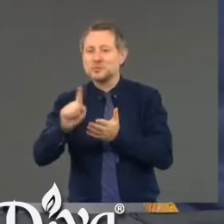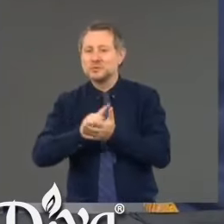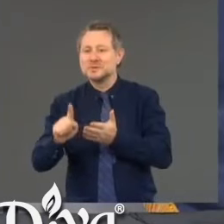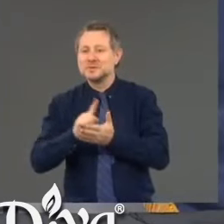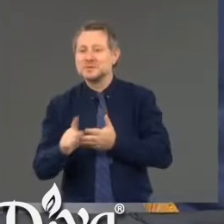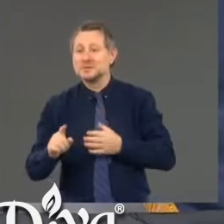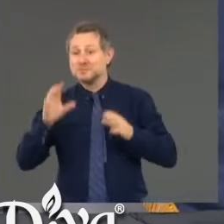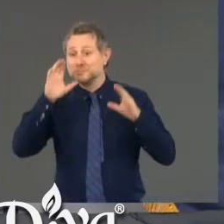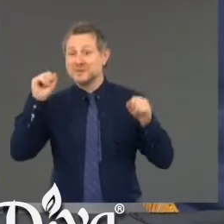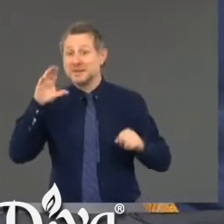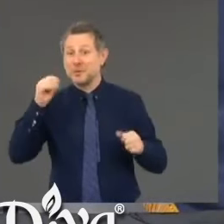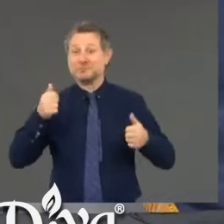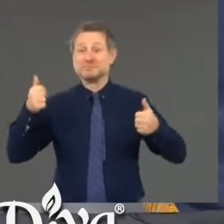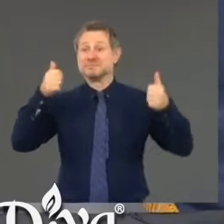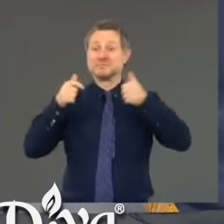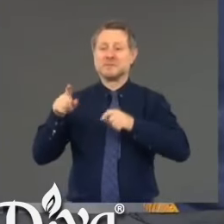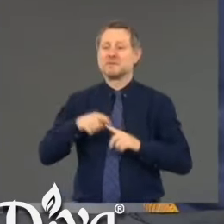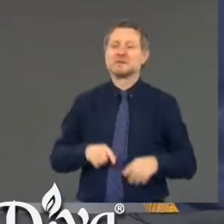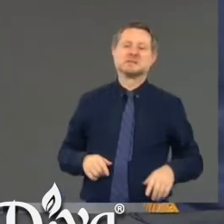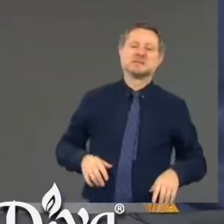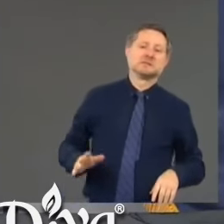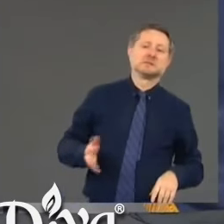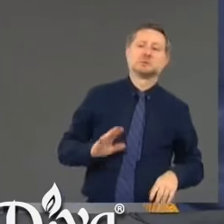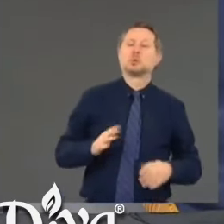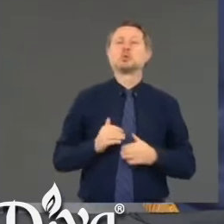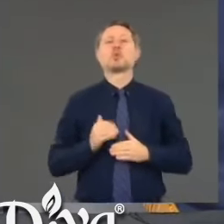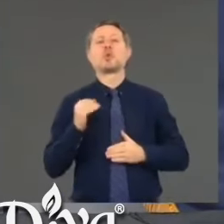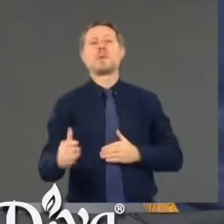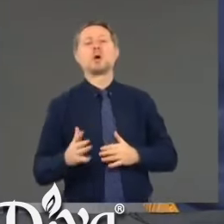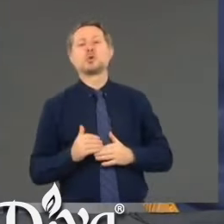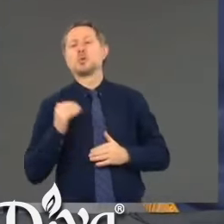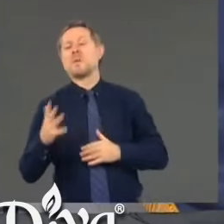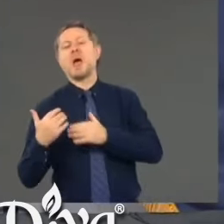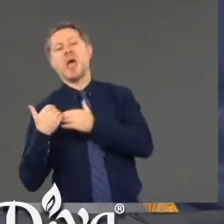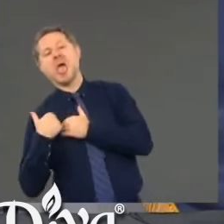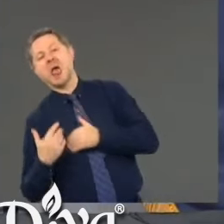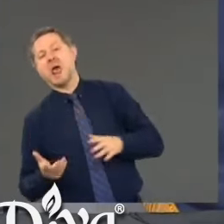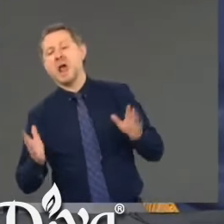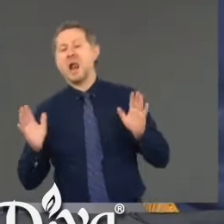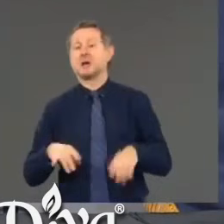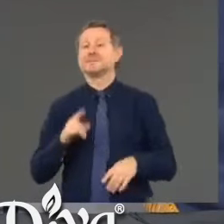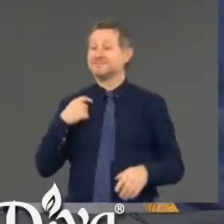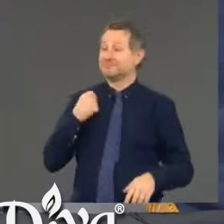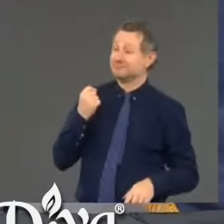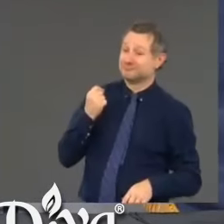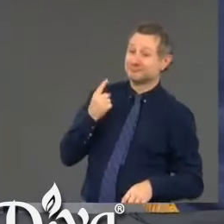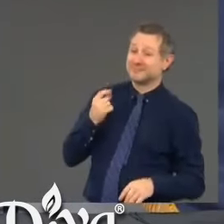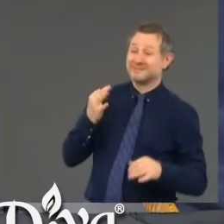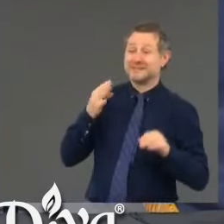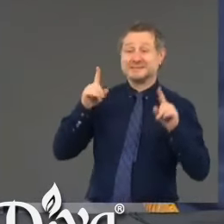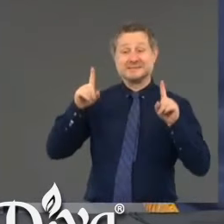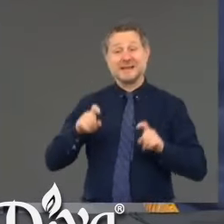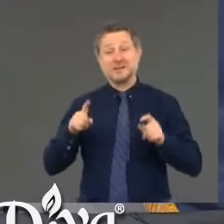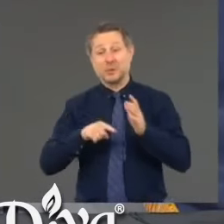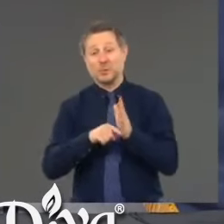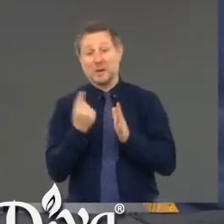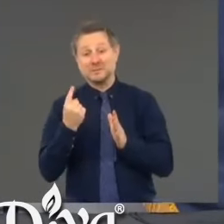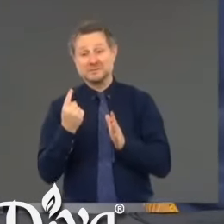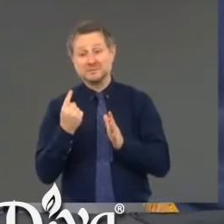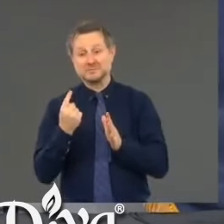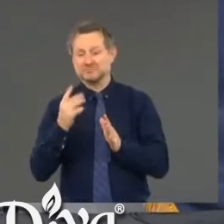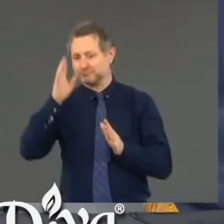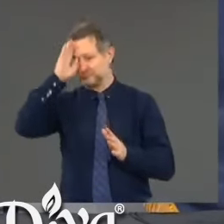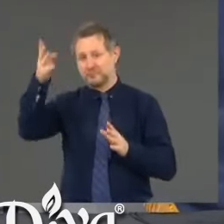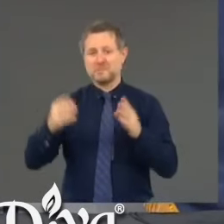burdensome. I understand the burden. But if a person only gets tested once a week, let's say they get tested on